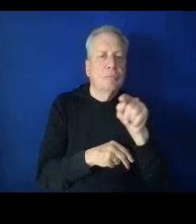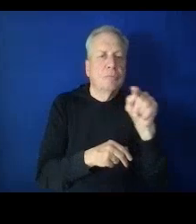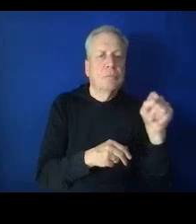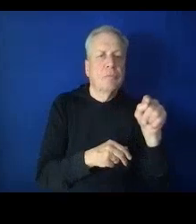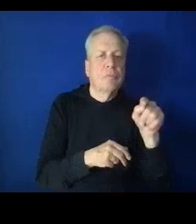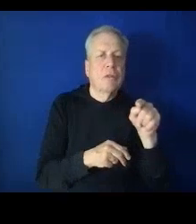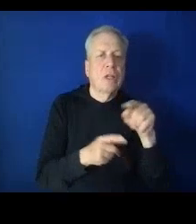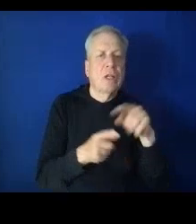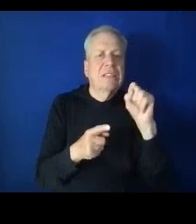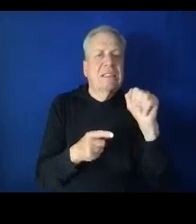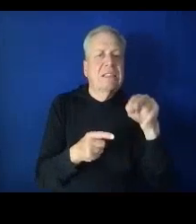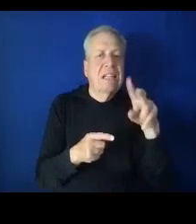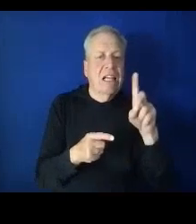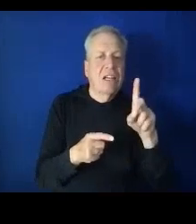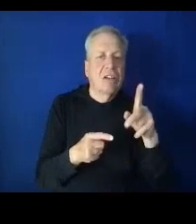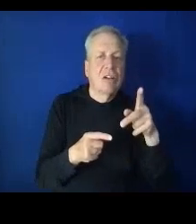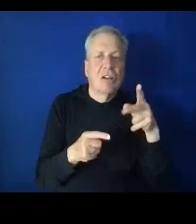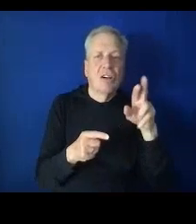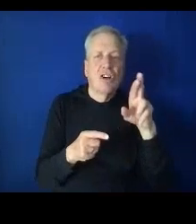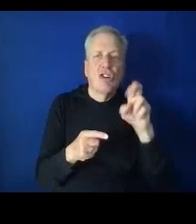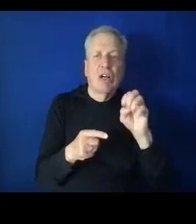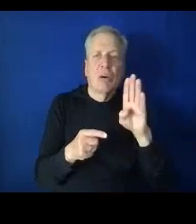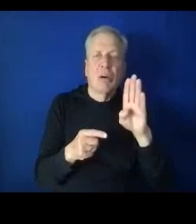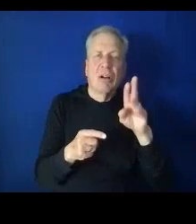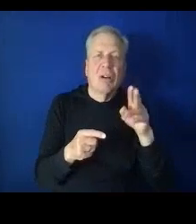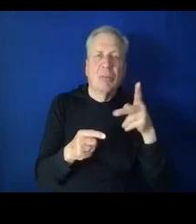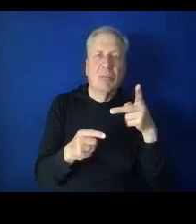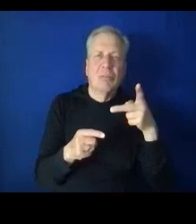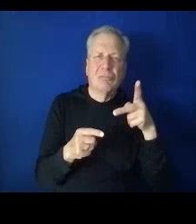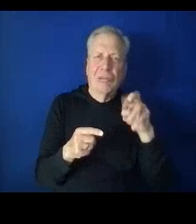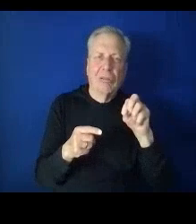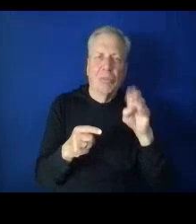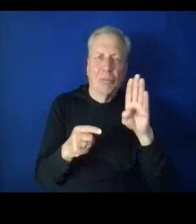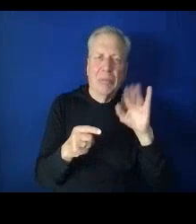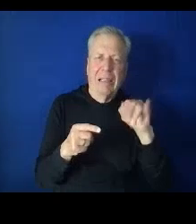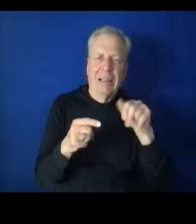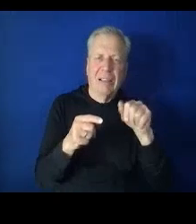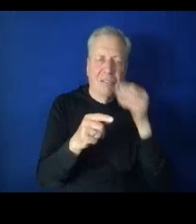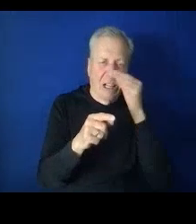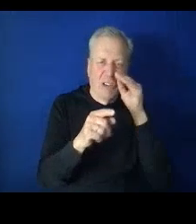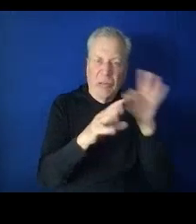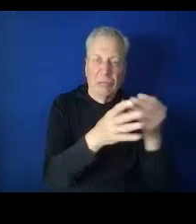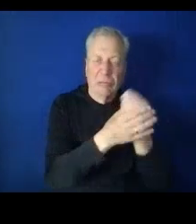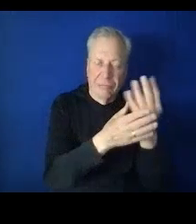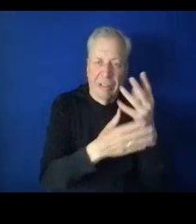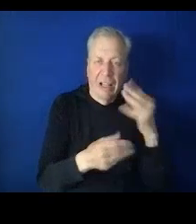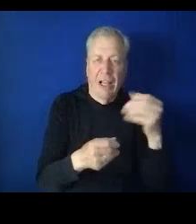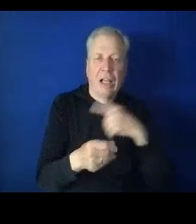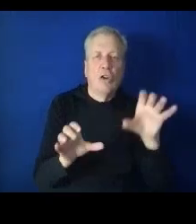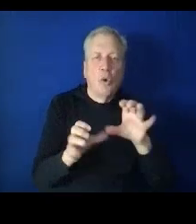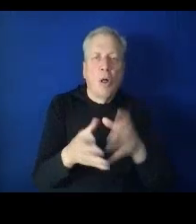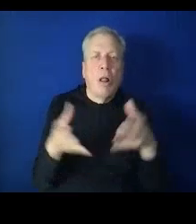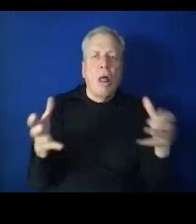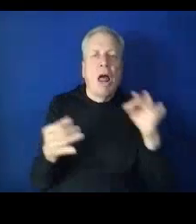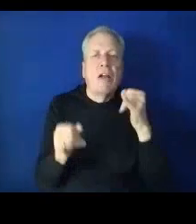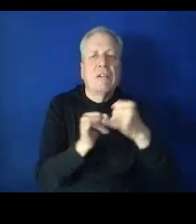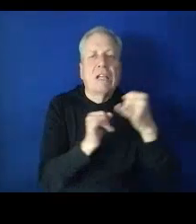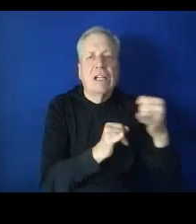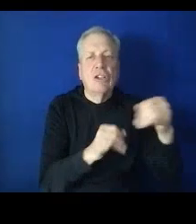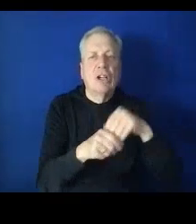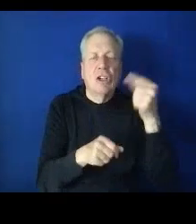sand verbena had once grown on the Pelican Nature Trail, and he grew out a bunch of individuals in